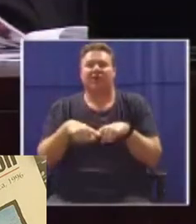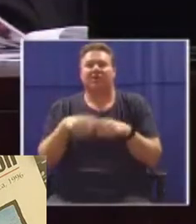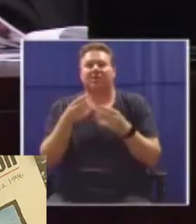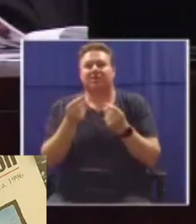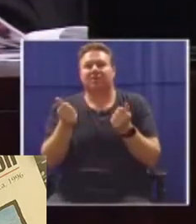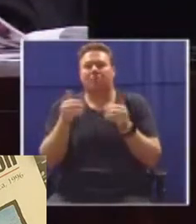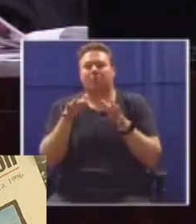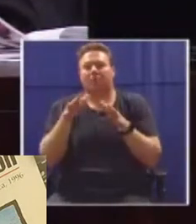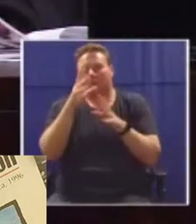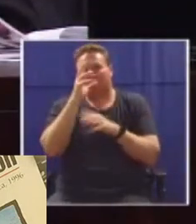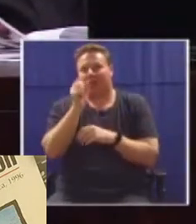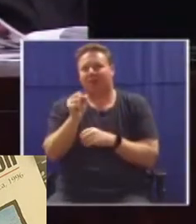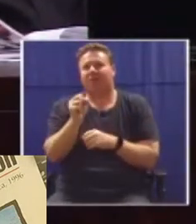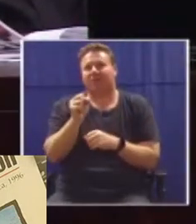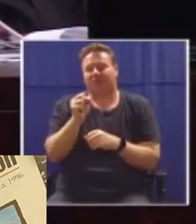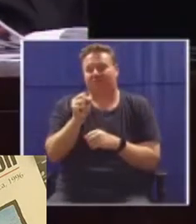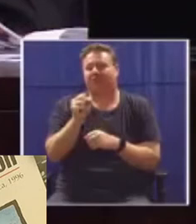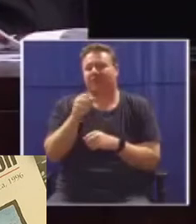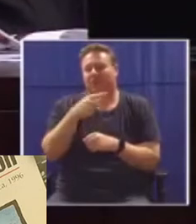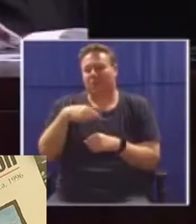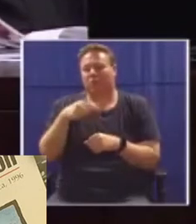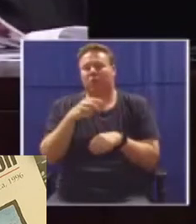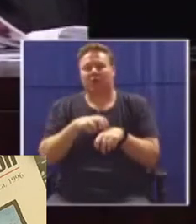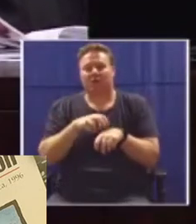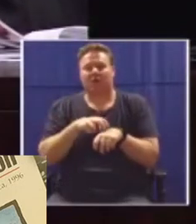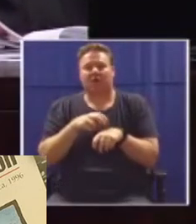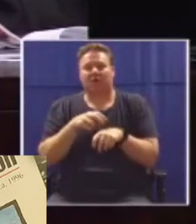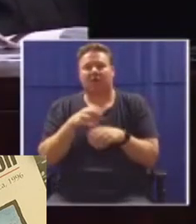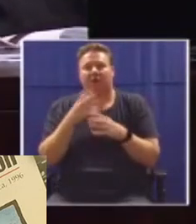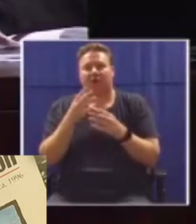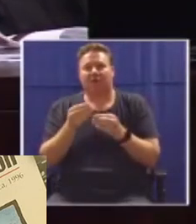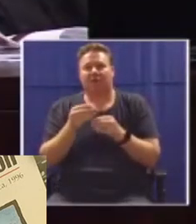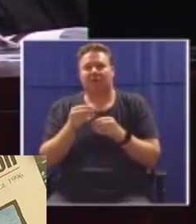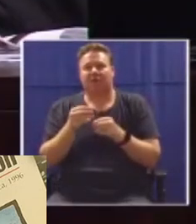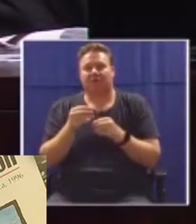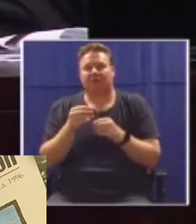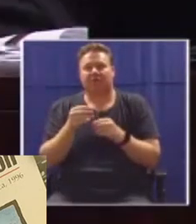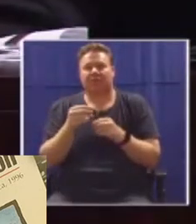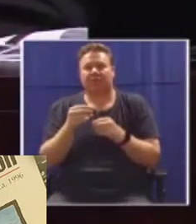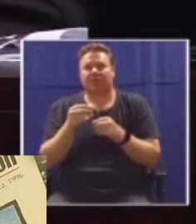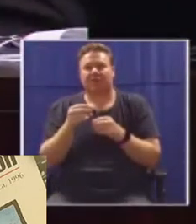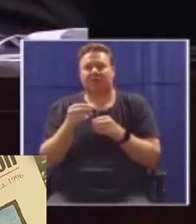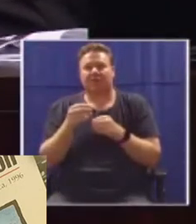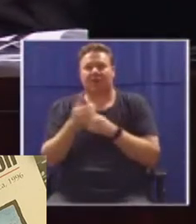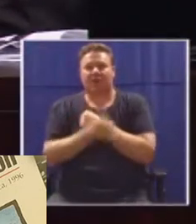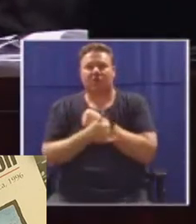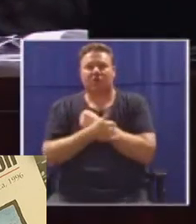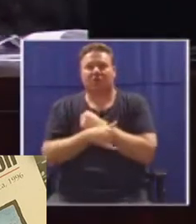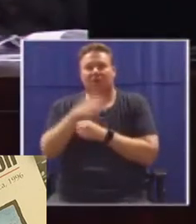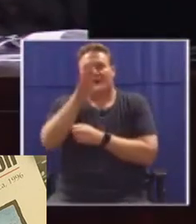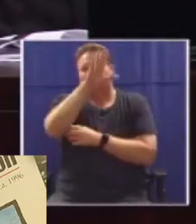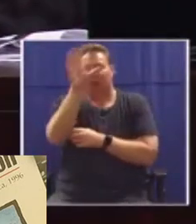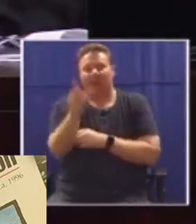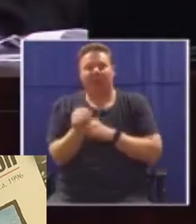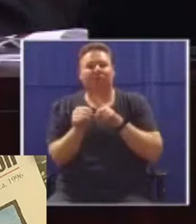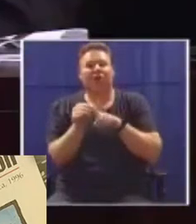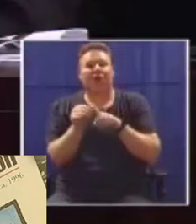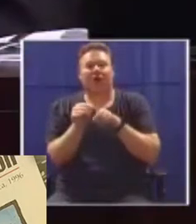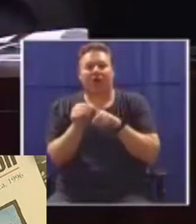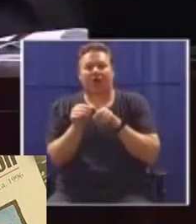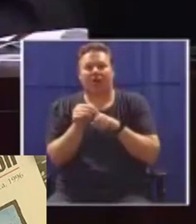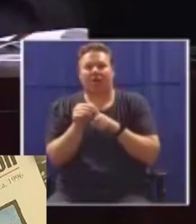people believe that we may have on some of these countries. I said it before and I'll say it again. African continent